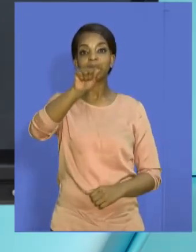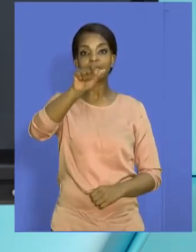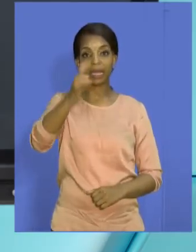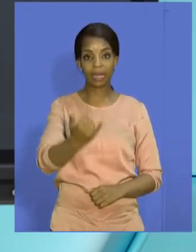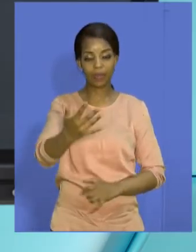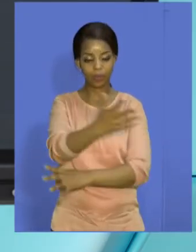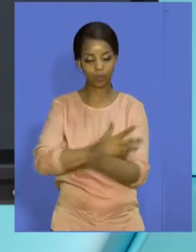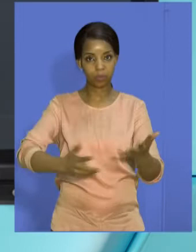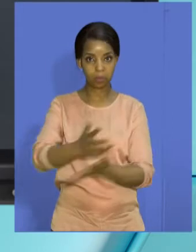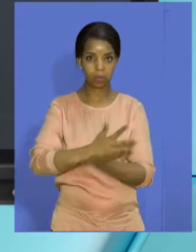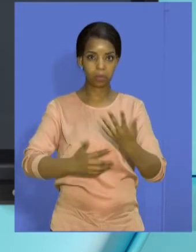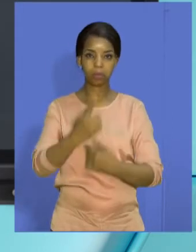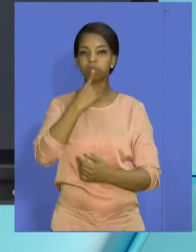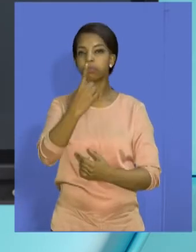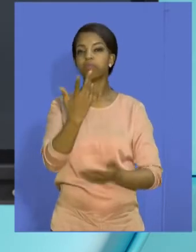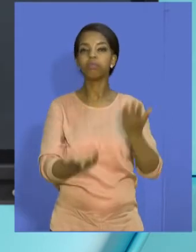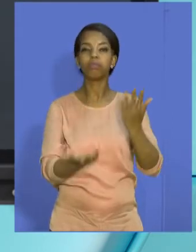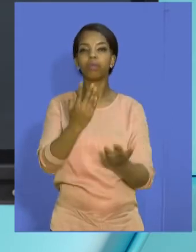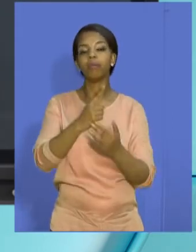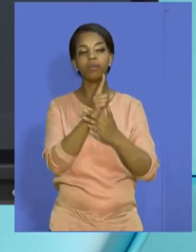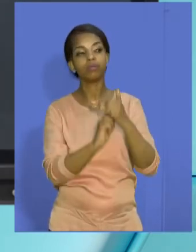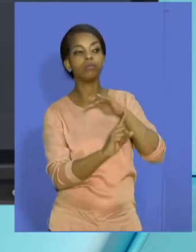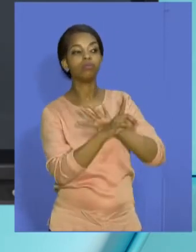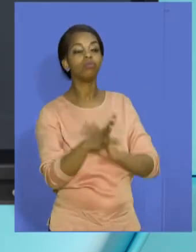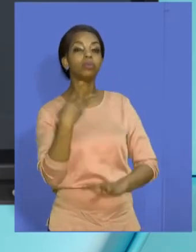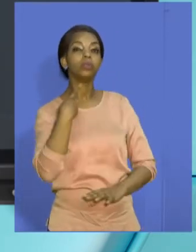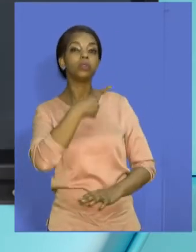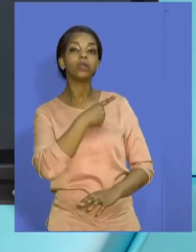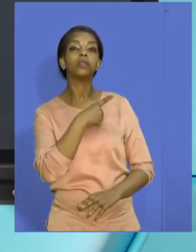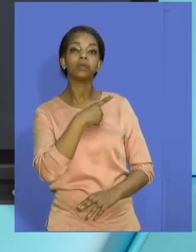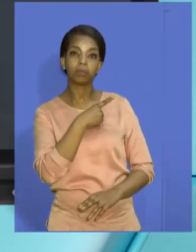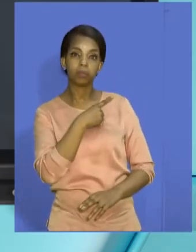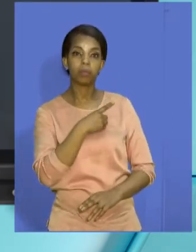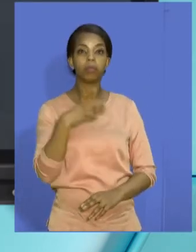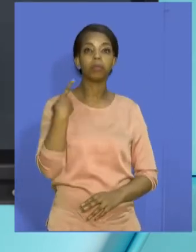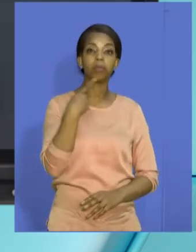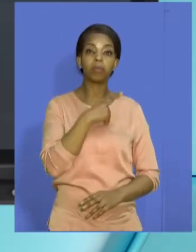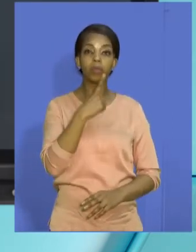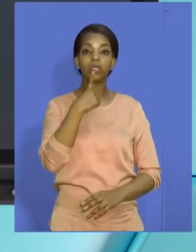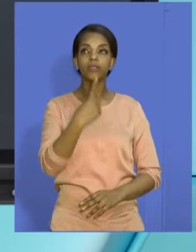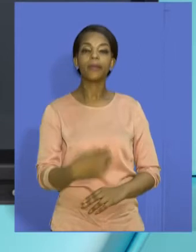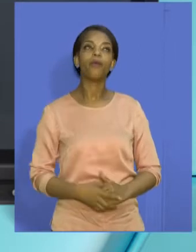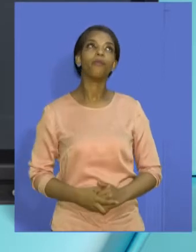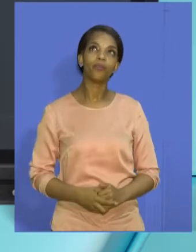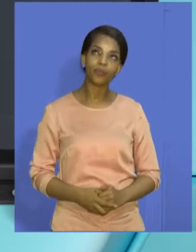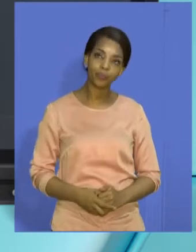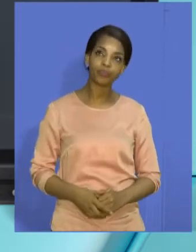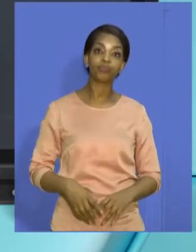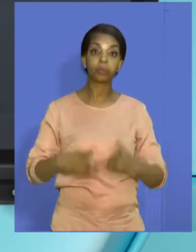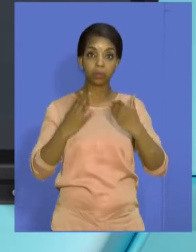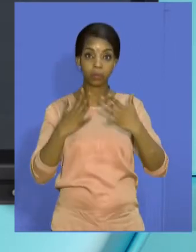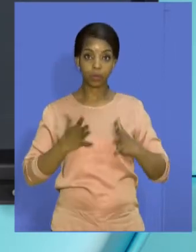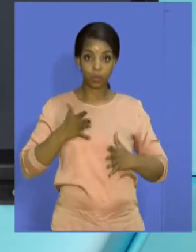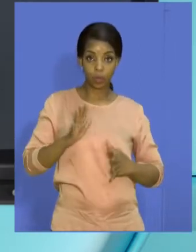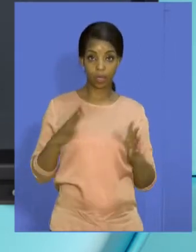to the doctor, and then the doctor says to you, for your health purposes, you need to get to a